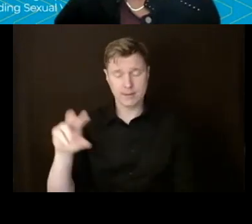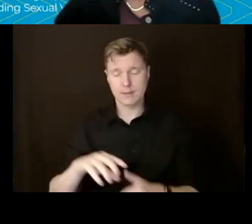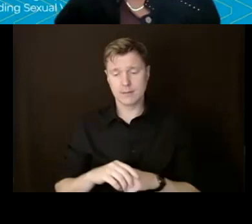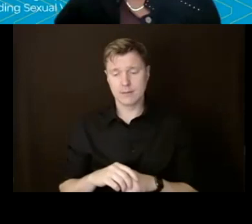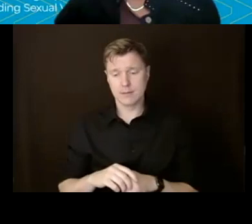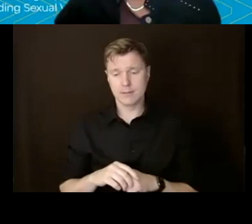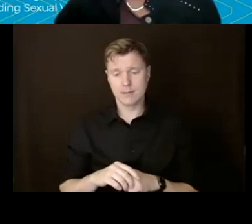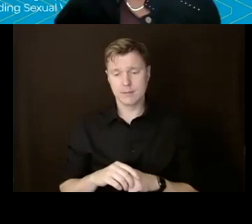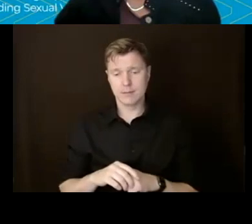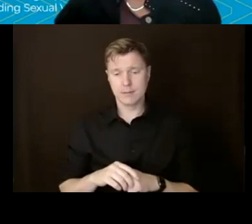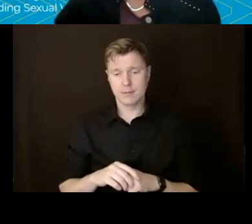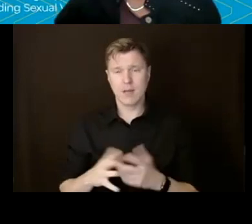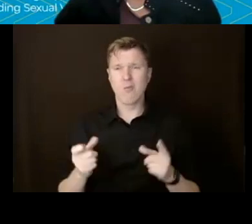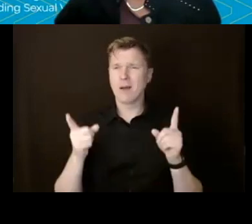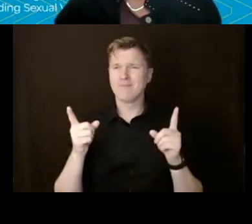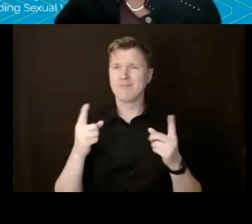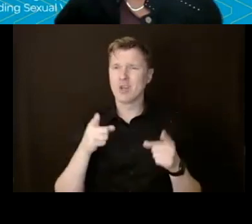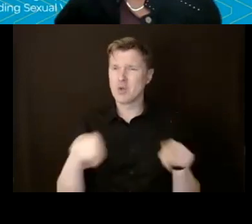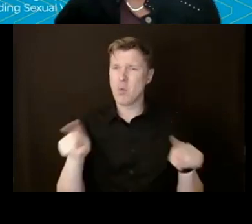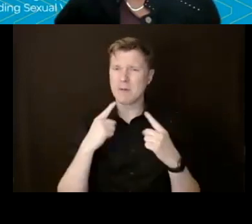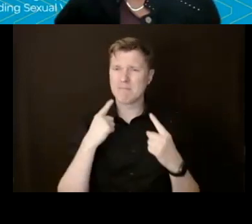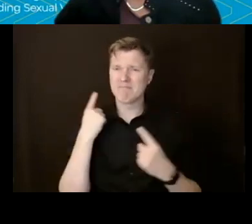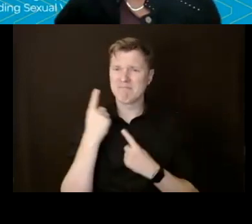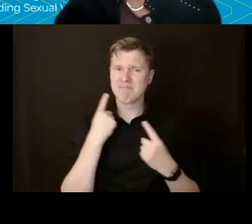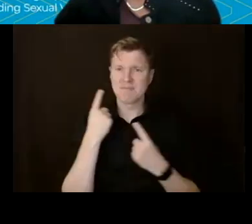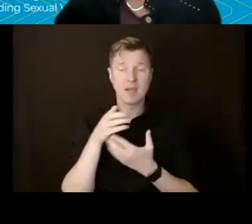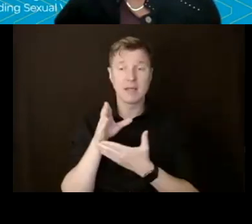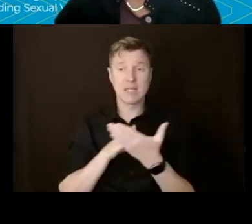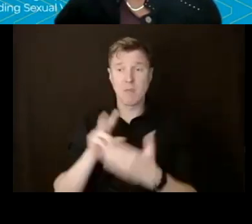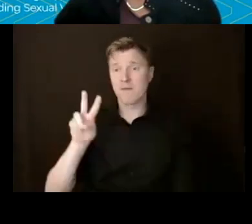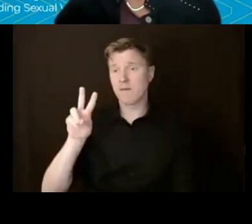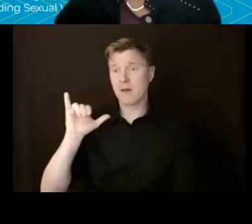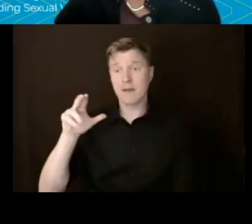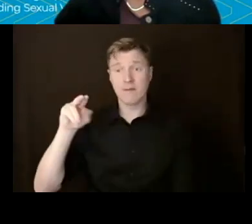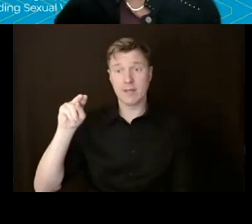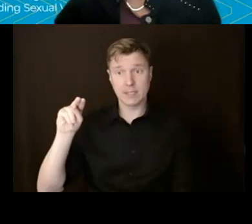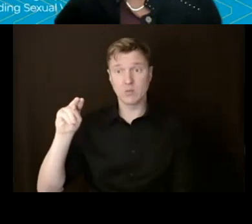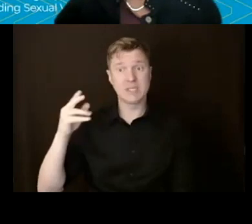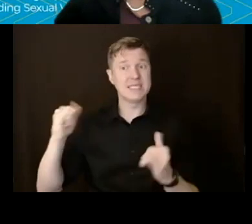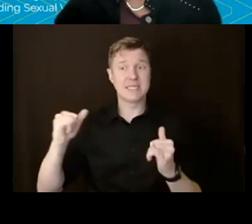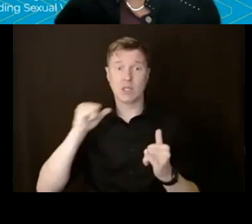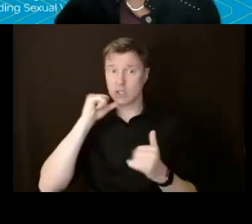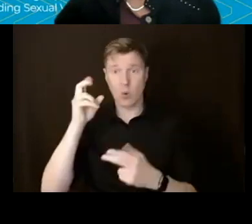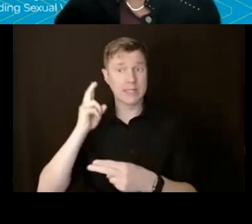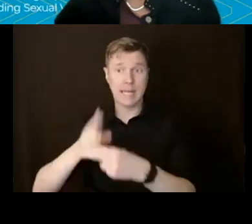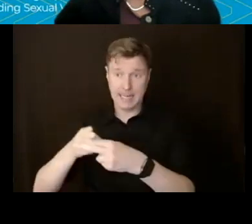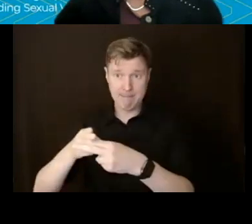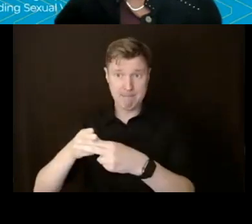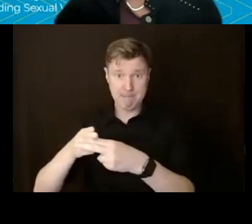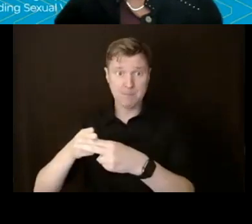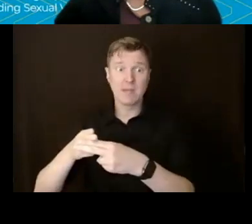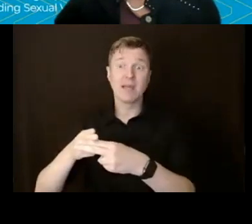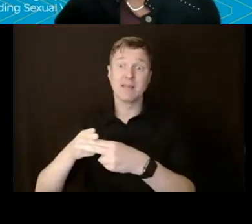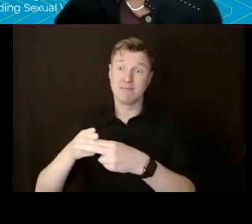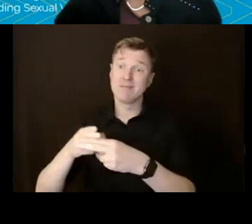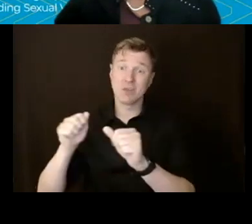you to kind of think about some of the villains that we don't name explicitly, but could really be a system,